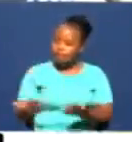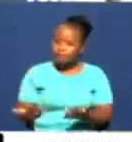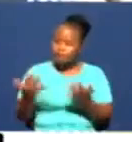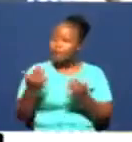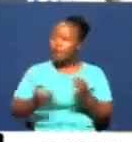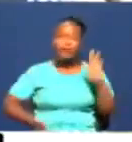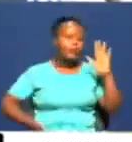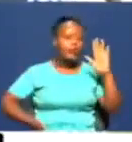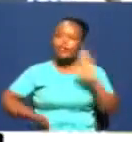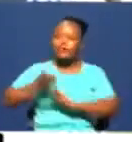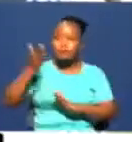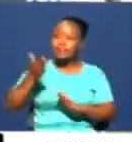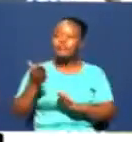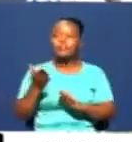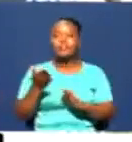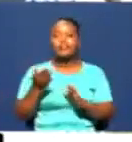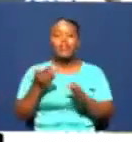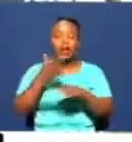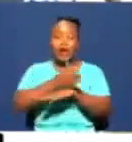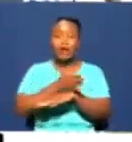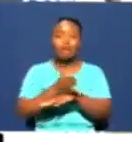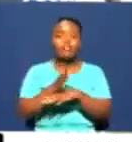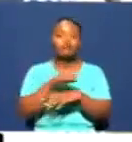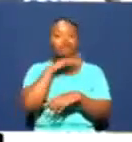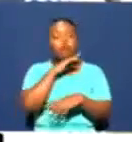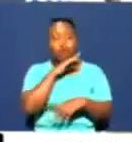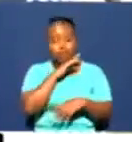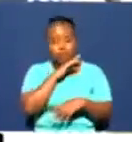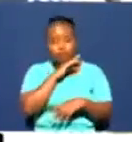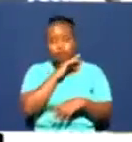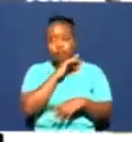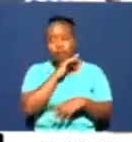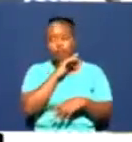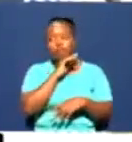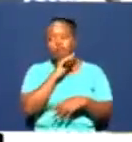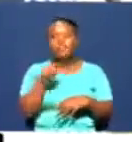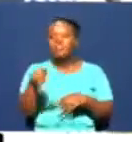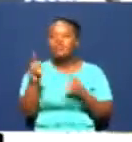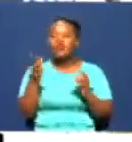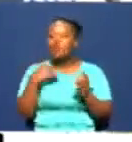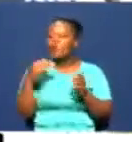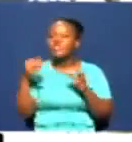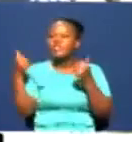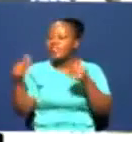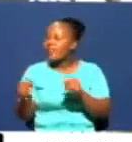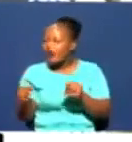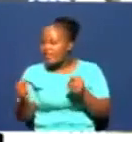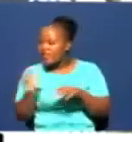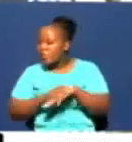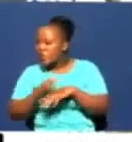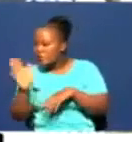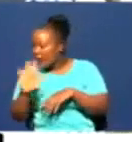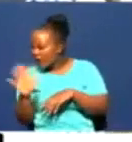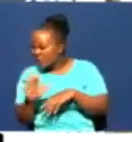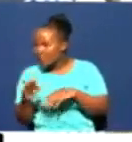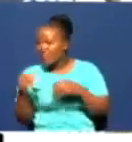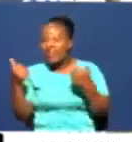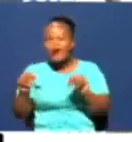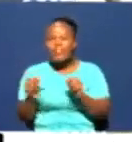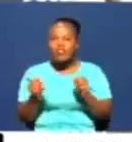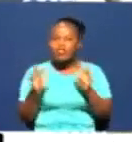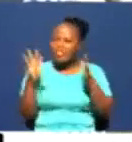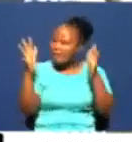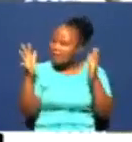immediately, almost immediately after his passing. He didn't want any fanfare. He didn't want a lot of ceremony.